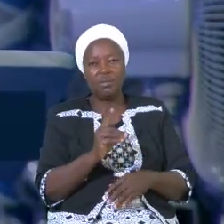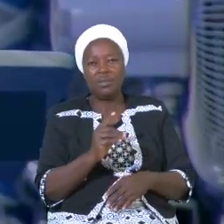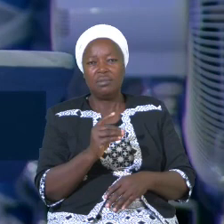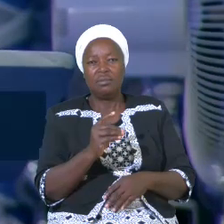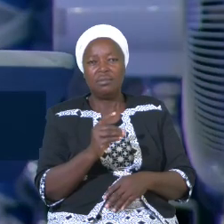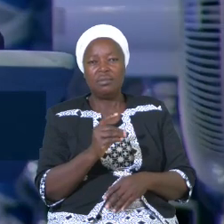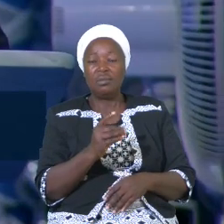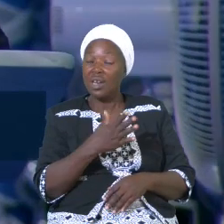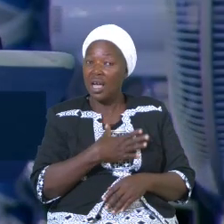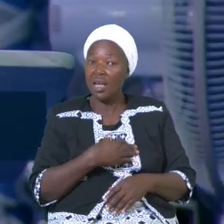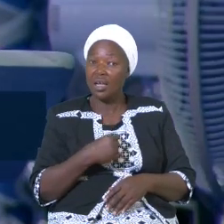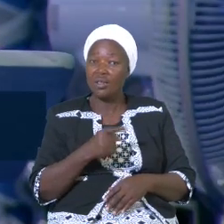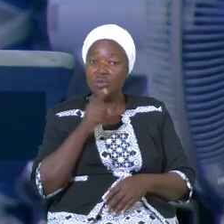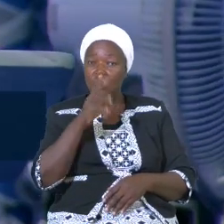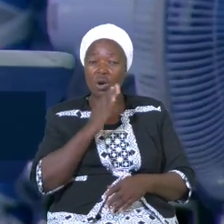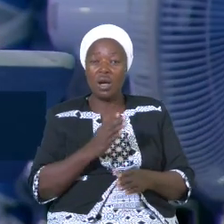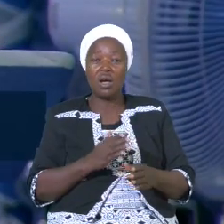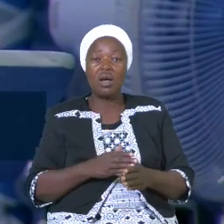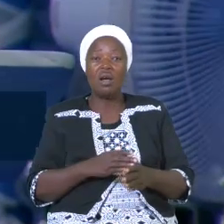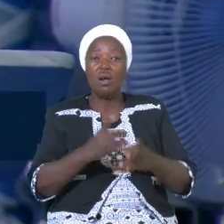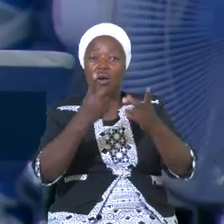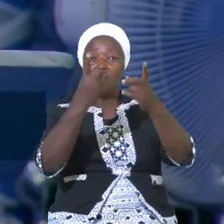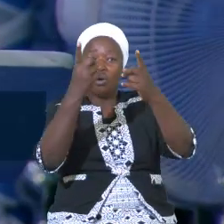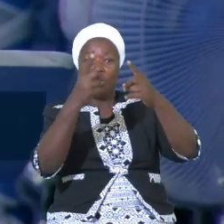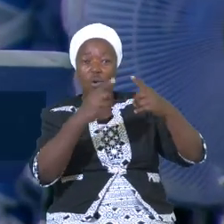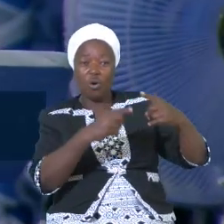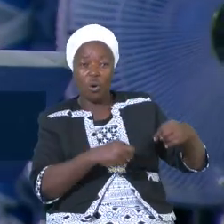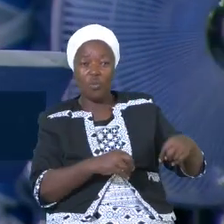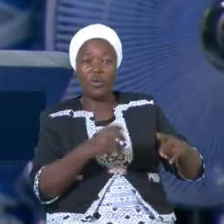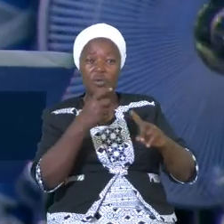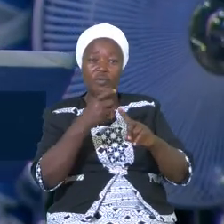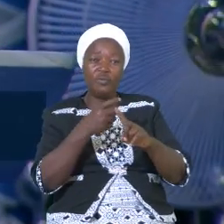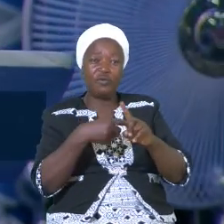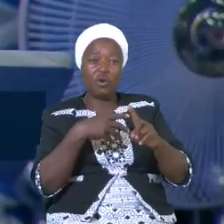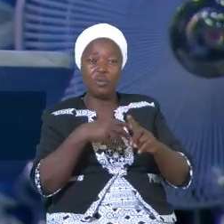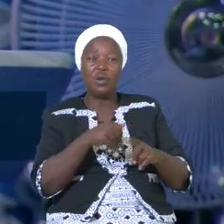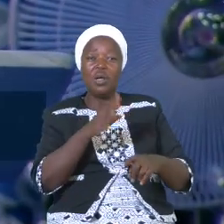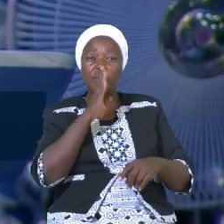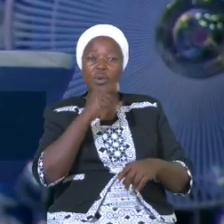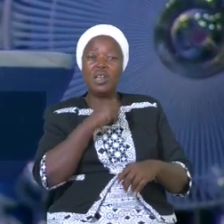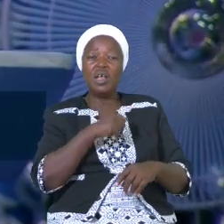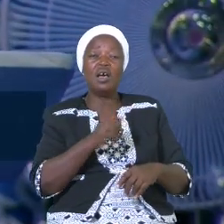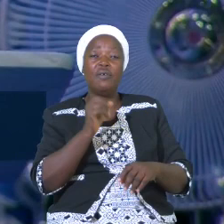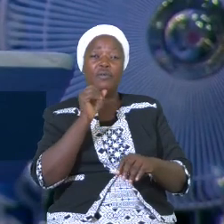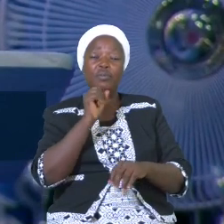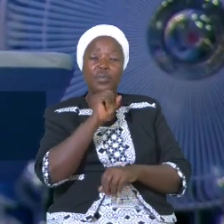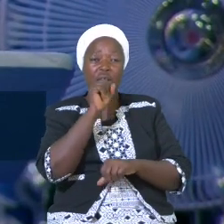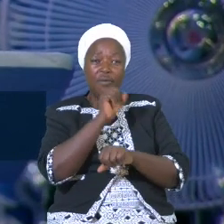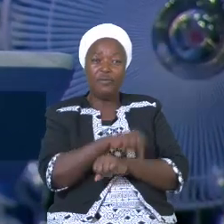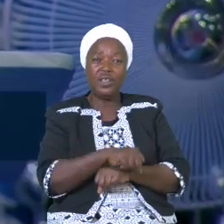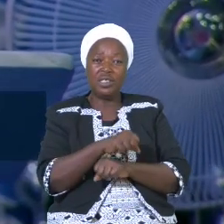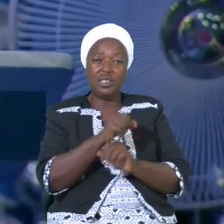you are crossing from being a victim to a victor